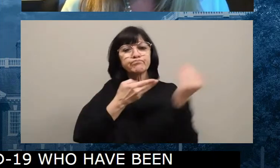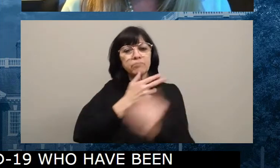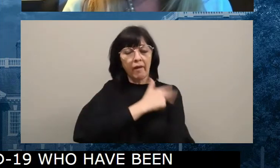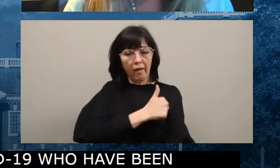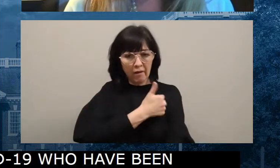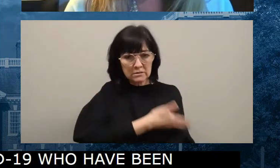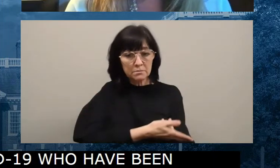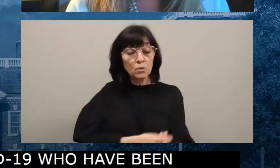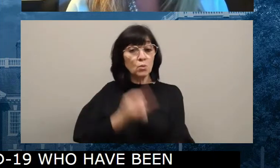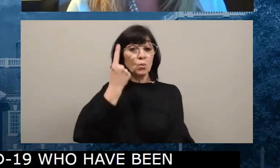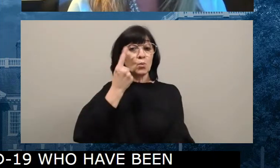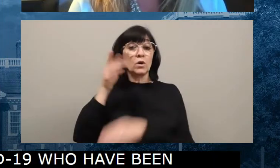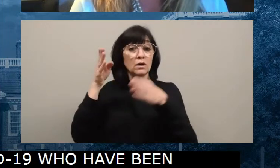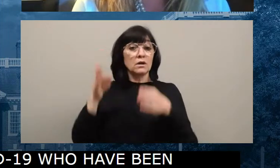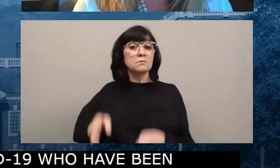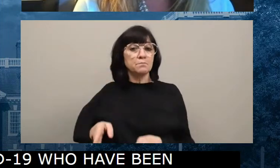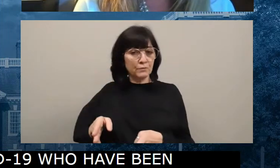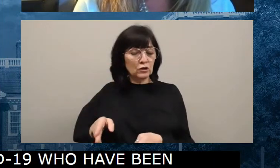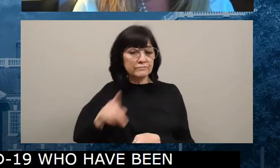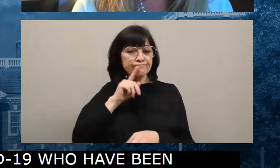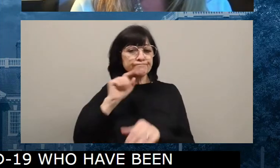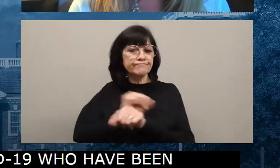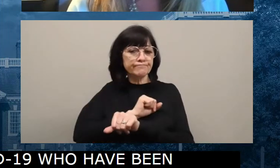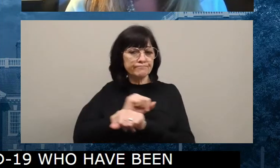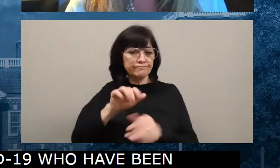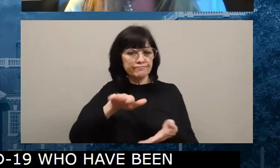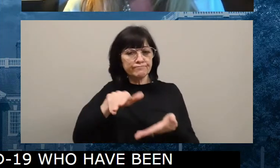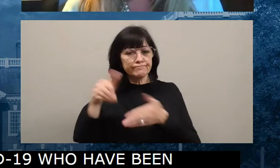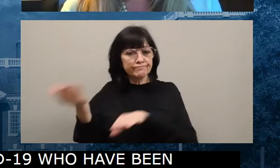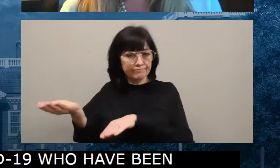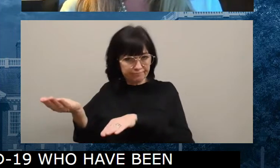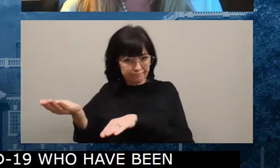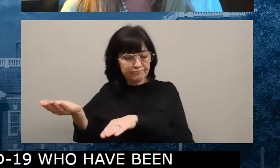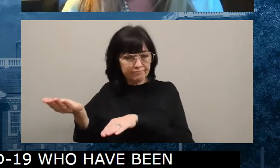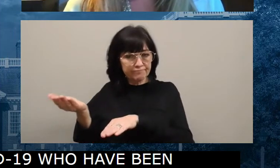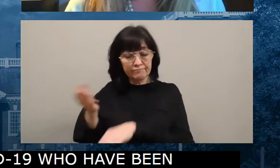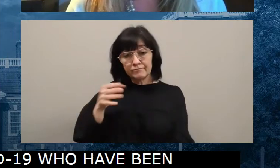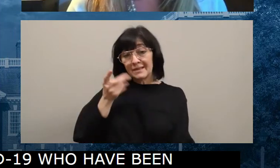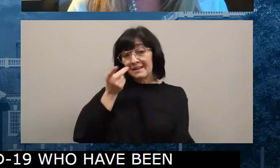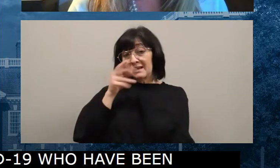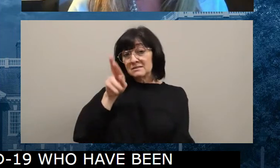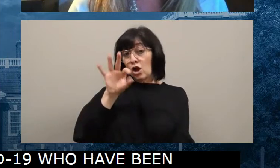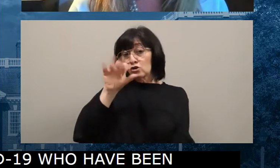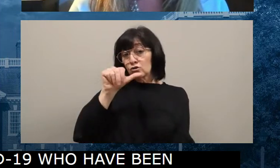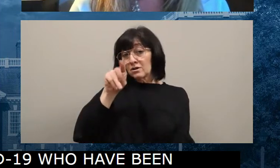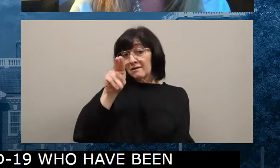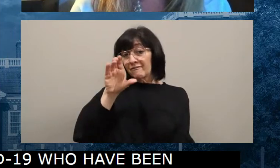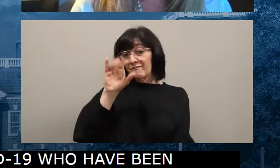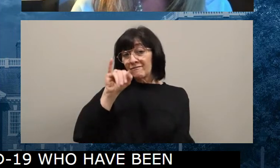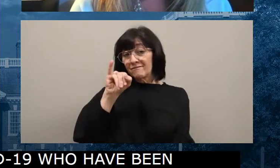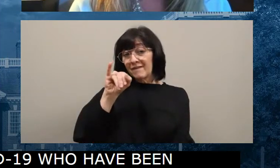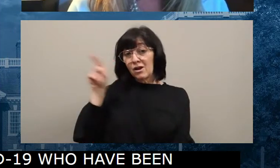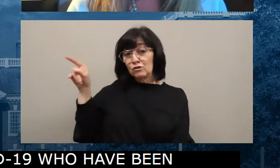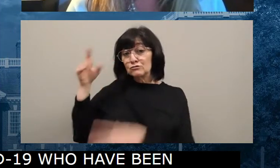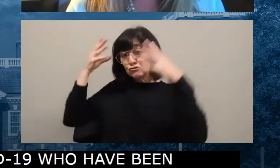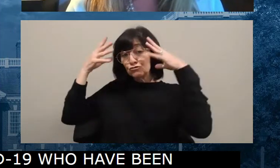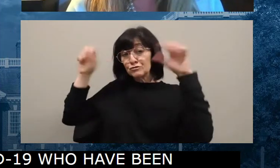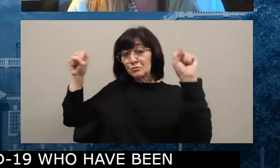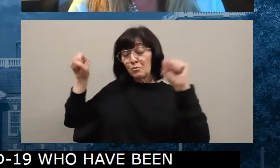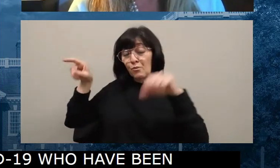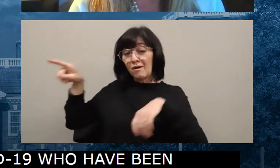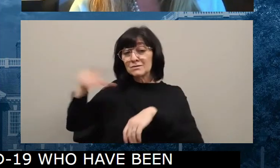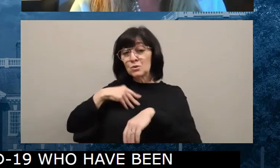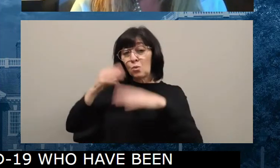away. Dr. Fauci mentioned last week that there have been some deaths around the country among breakthrough